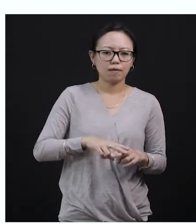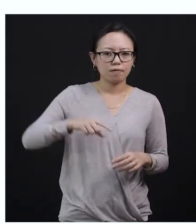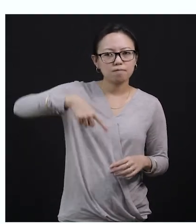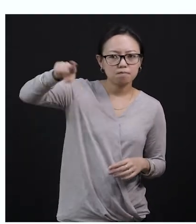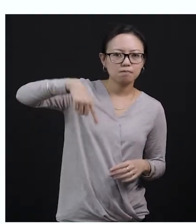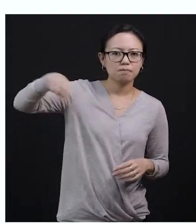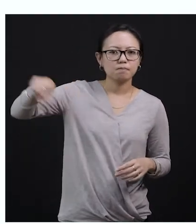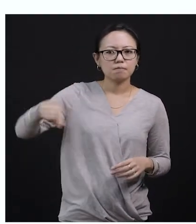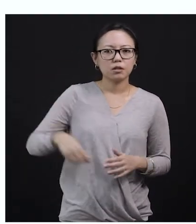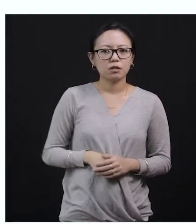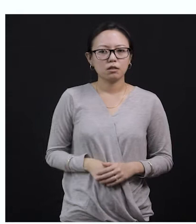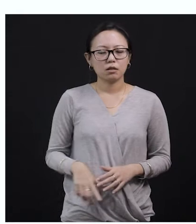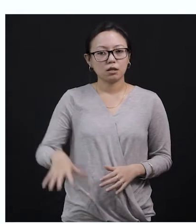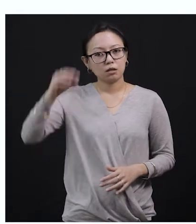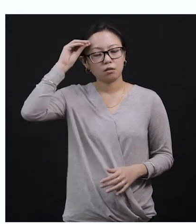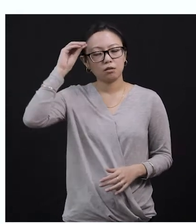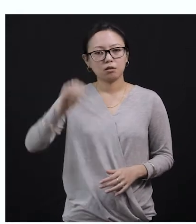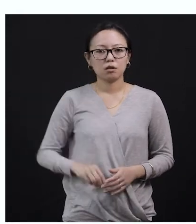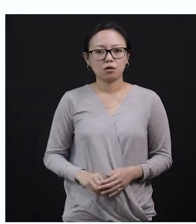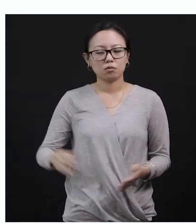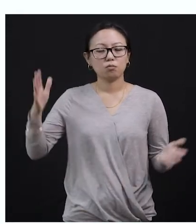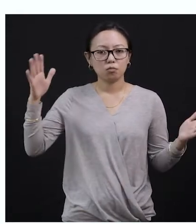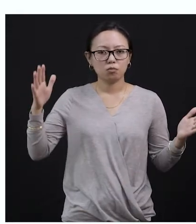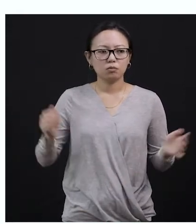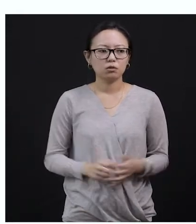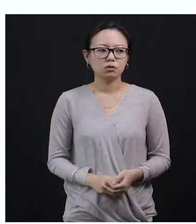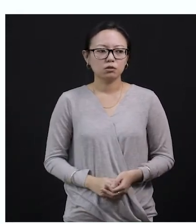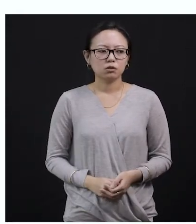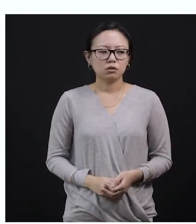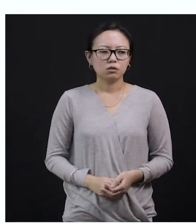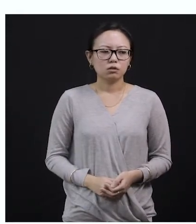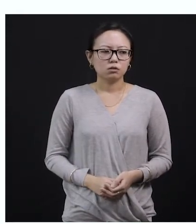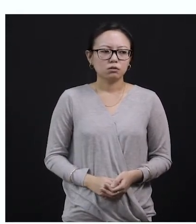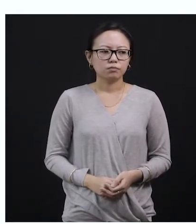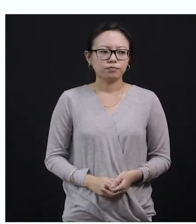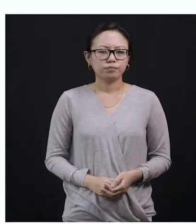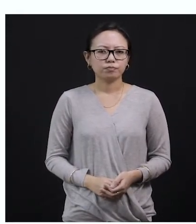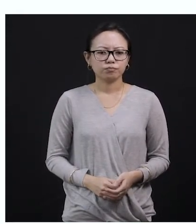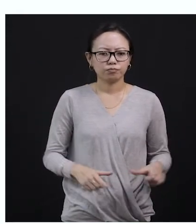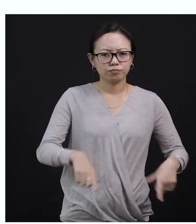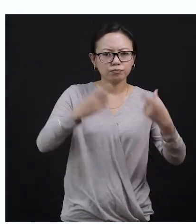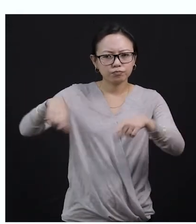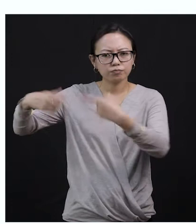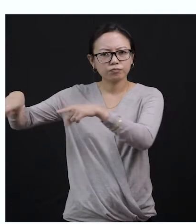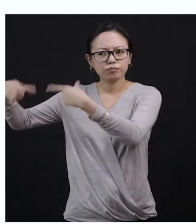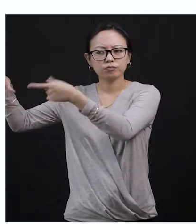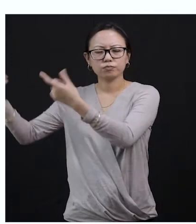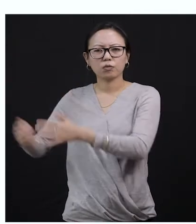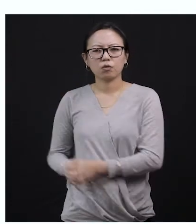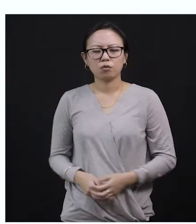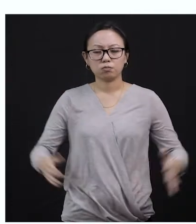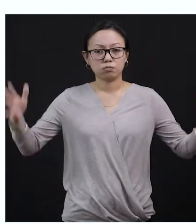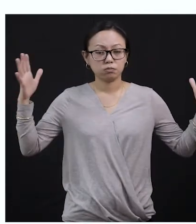try to attack them. They were ready, all right? So also they had forests that provided woods.